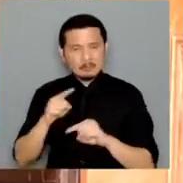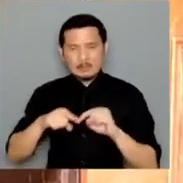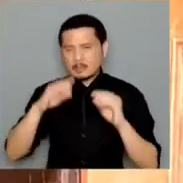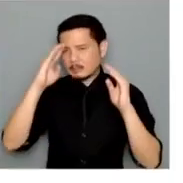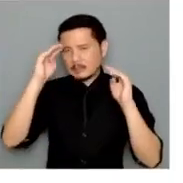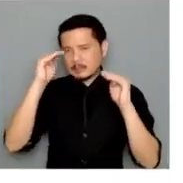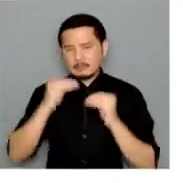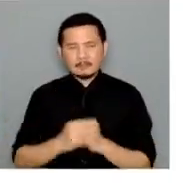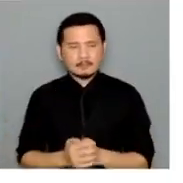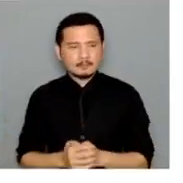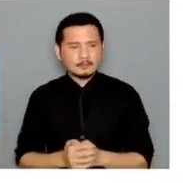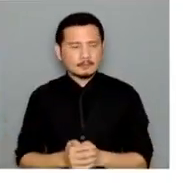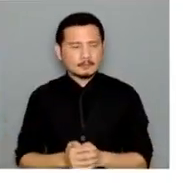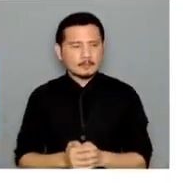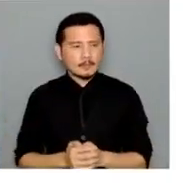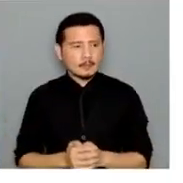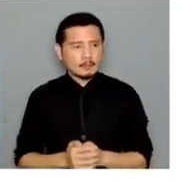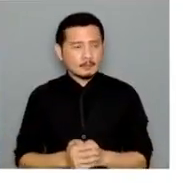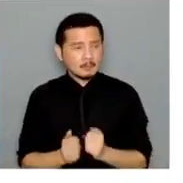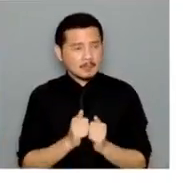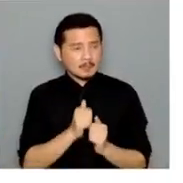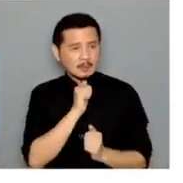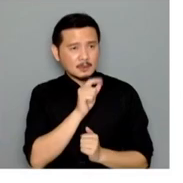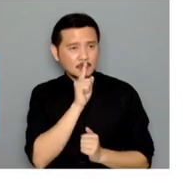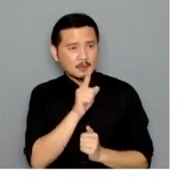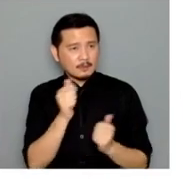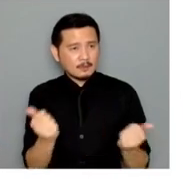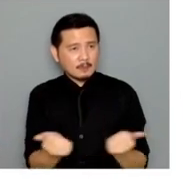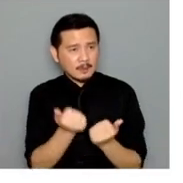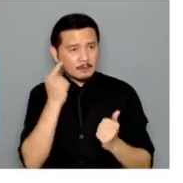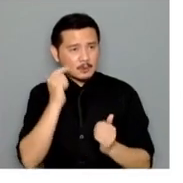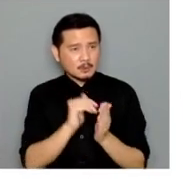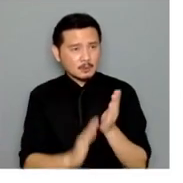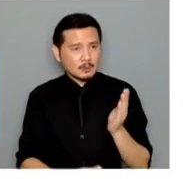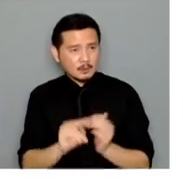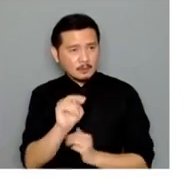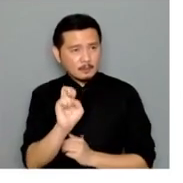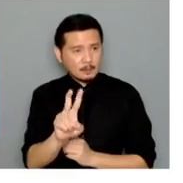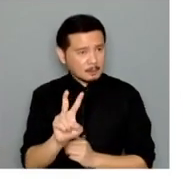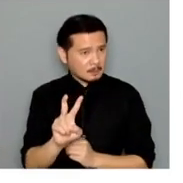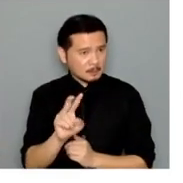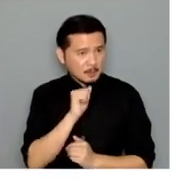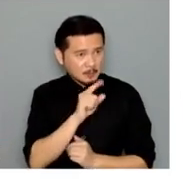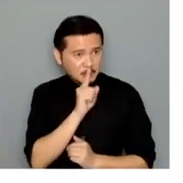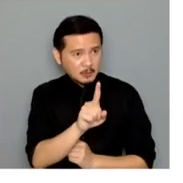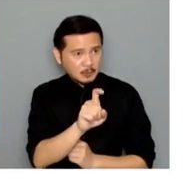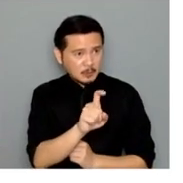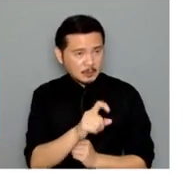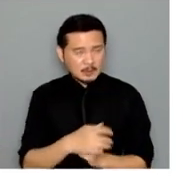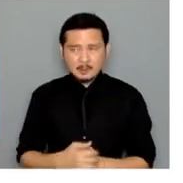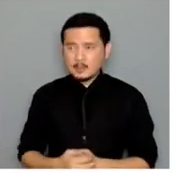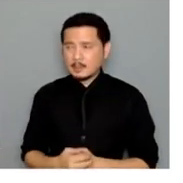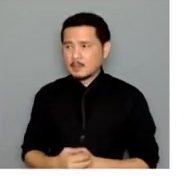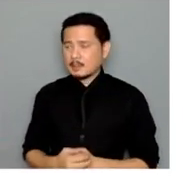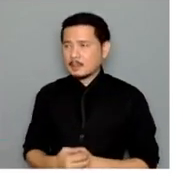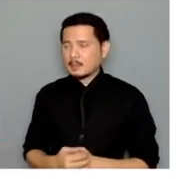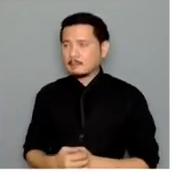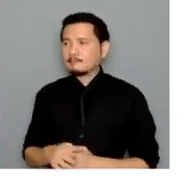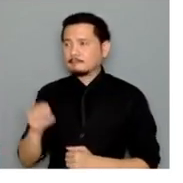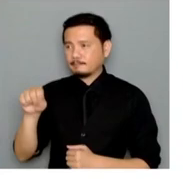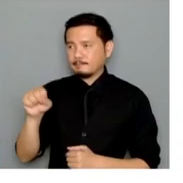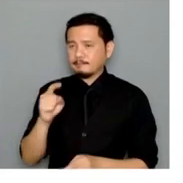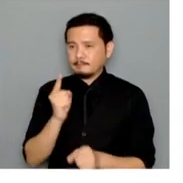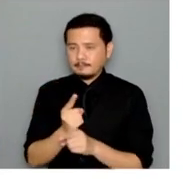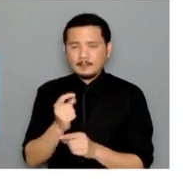Okay, so you're not even sure if that's going to be available to the learners come November? Yes, the